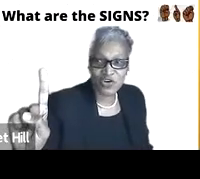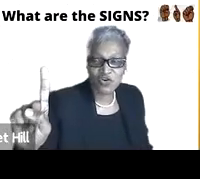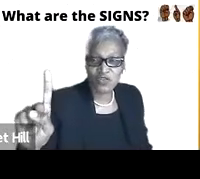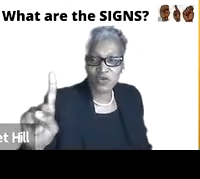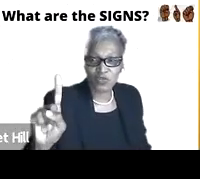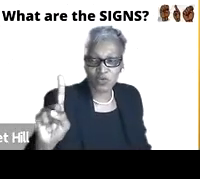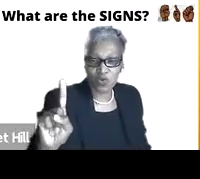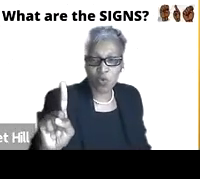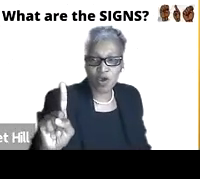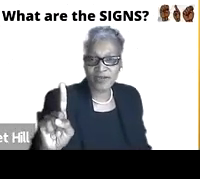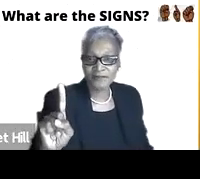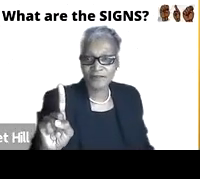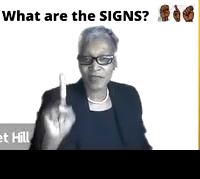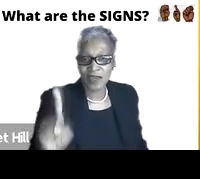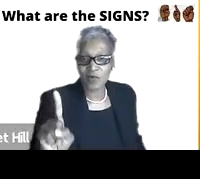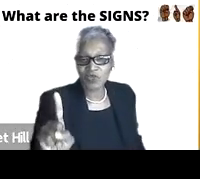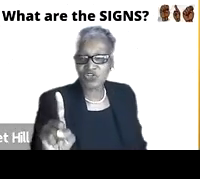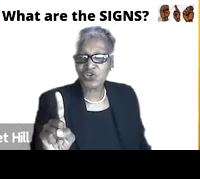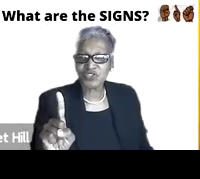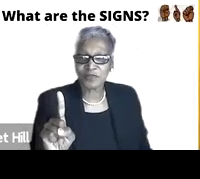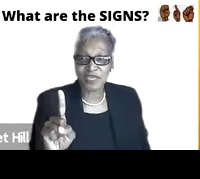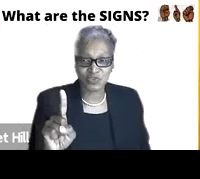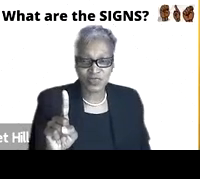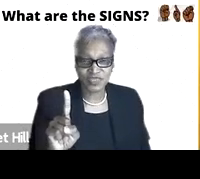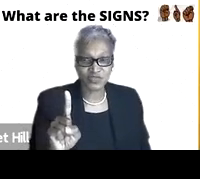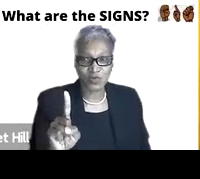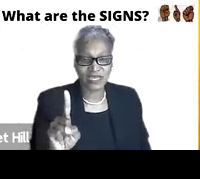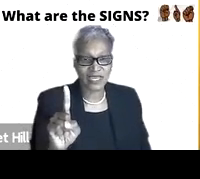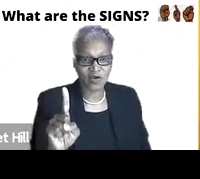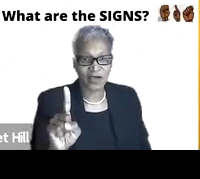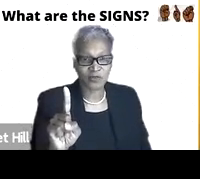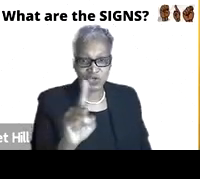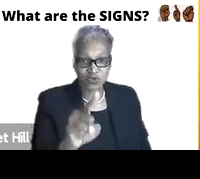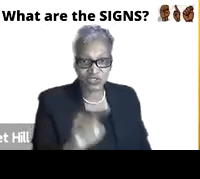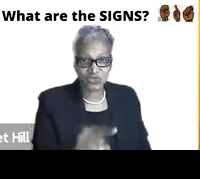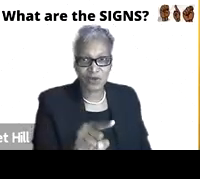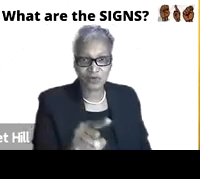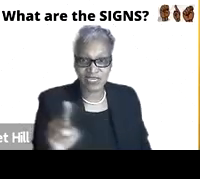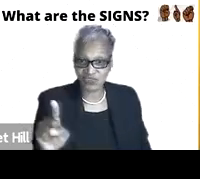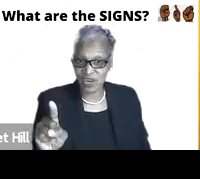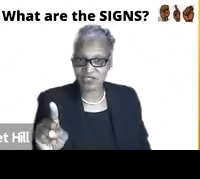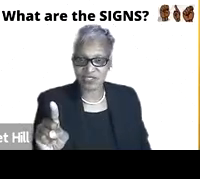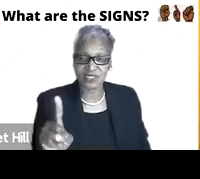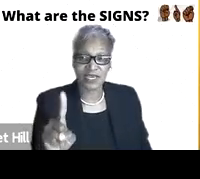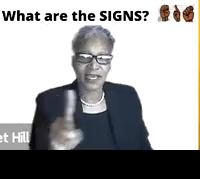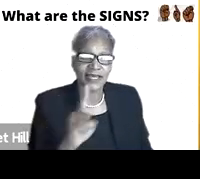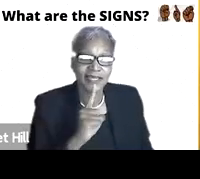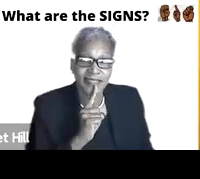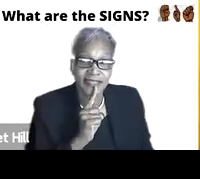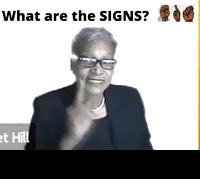Remember this finger, the one. I want to show you some things with this right now, which goes into our next